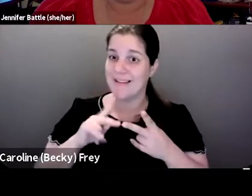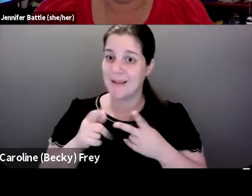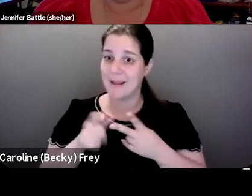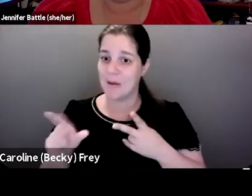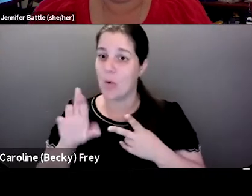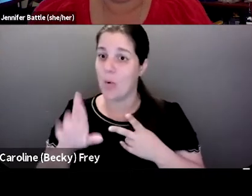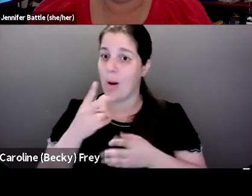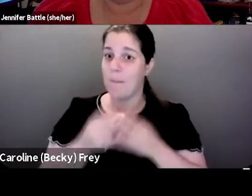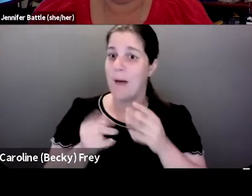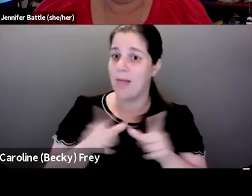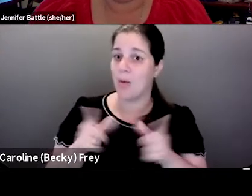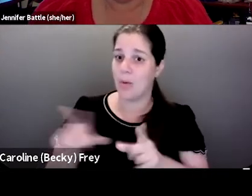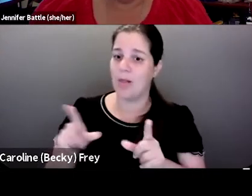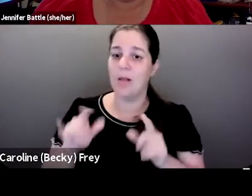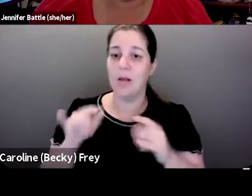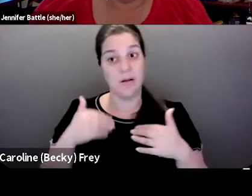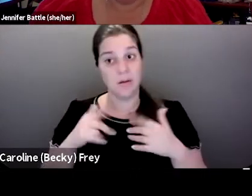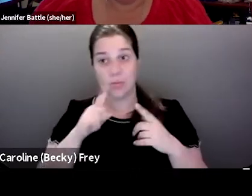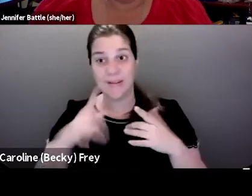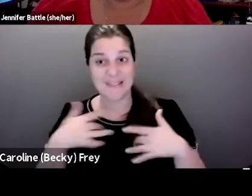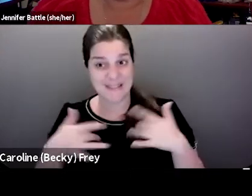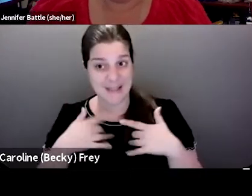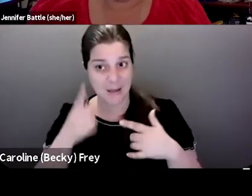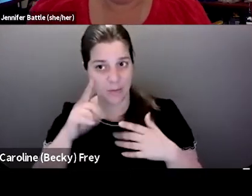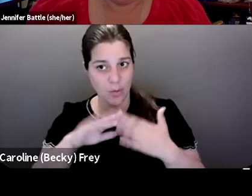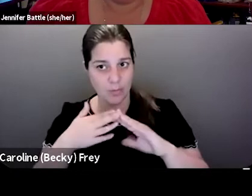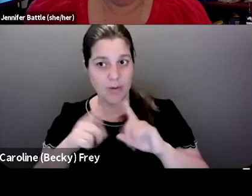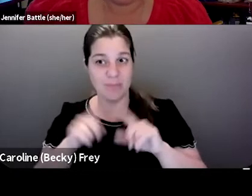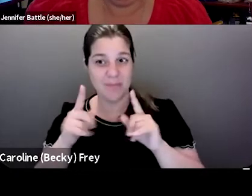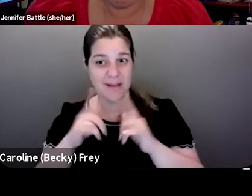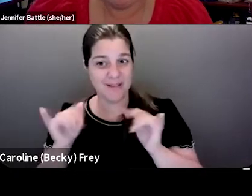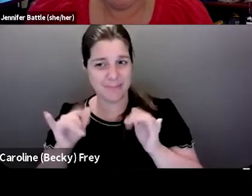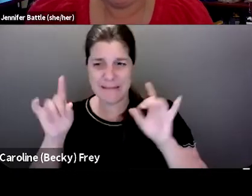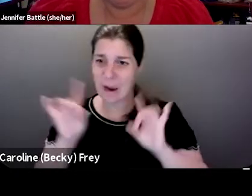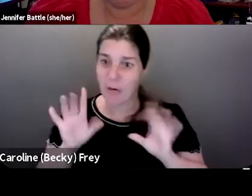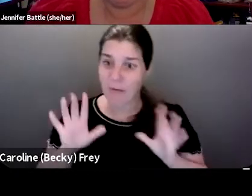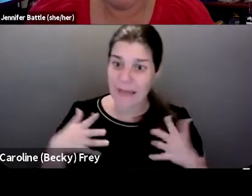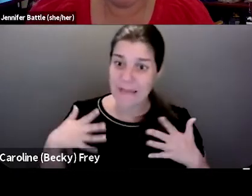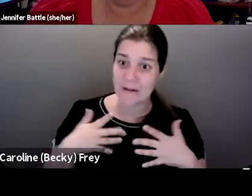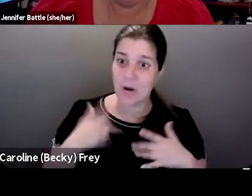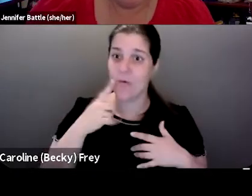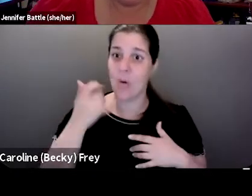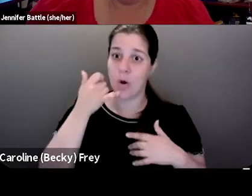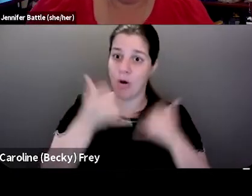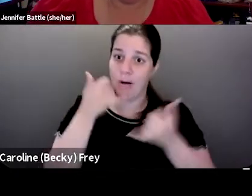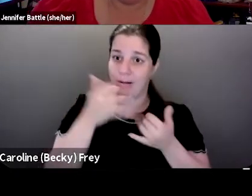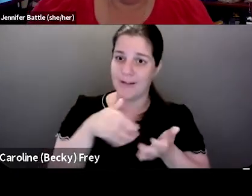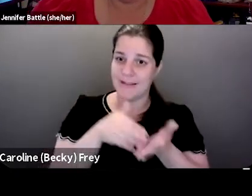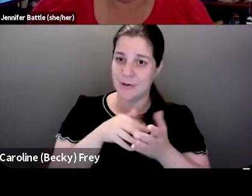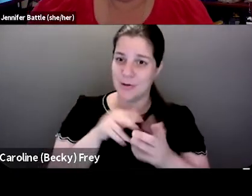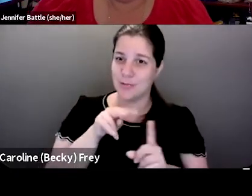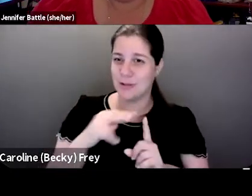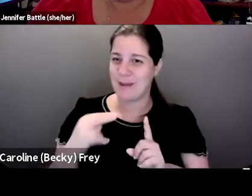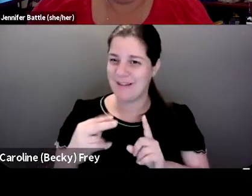are bilingual, which is also really exciting as a community, but also terrifying from a call center perspective.